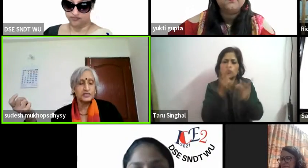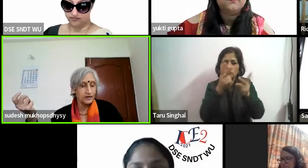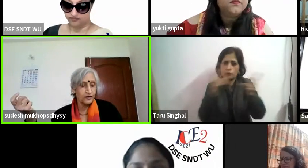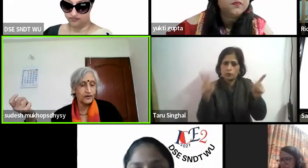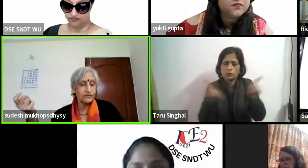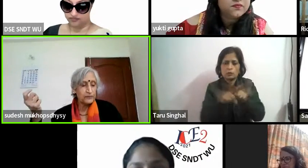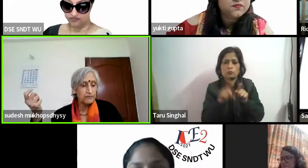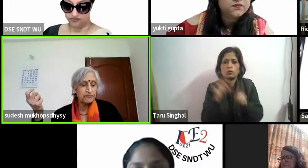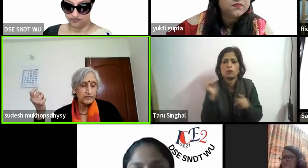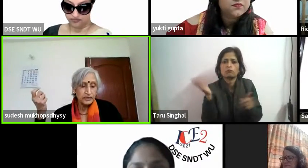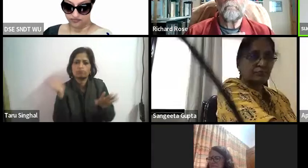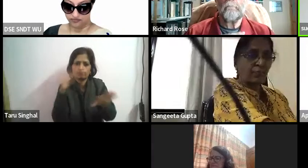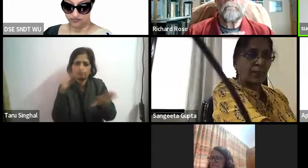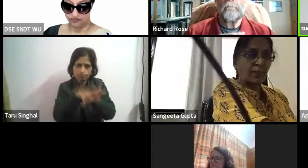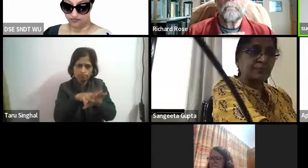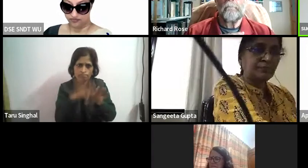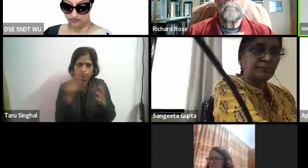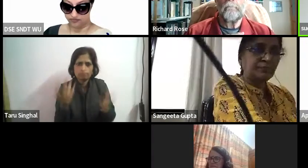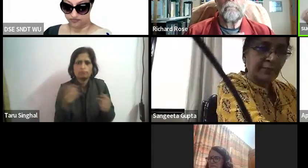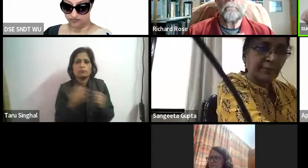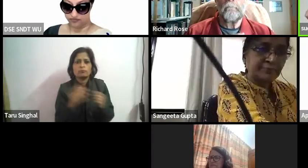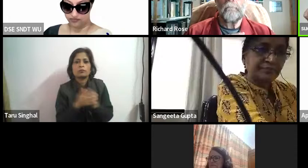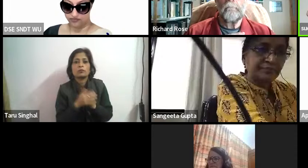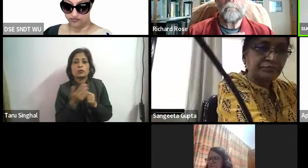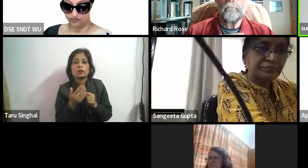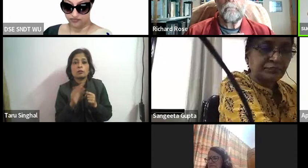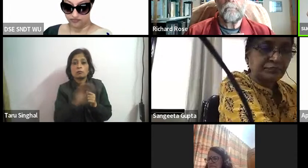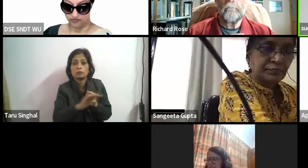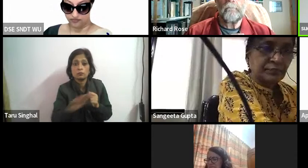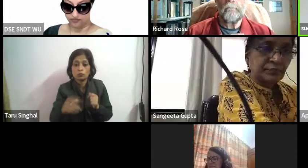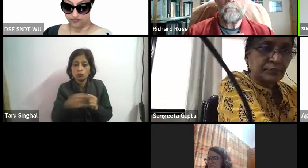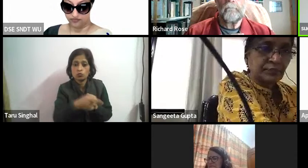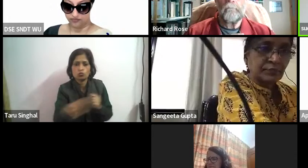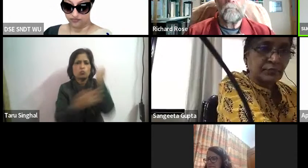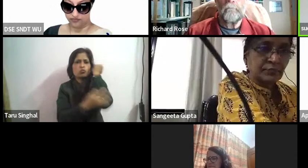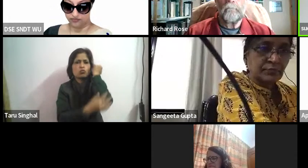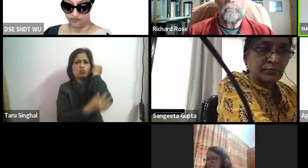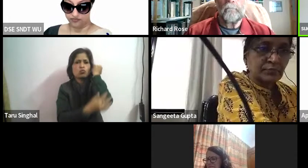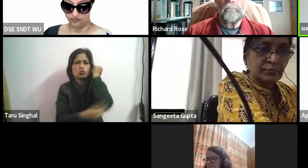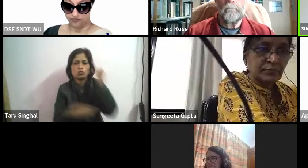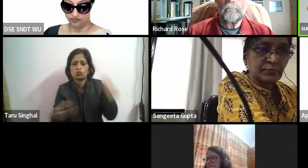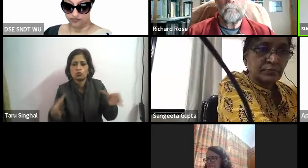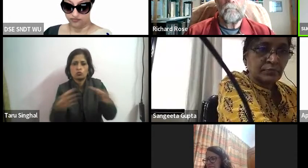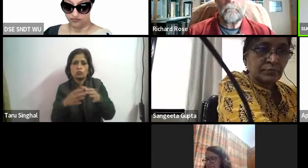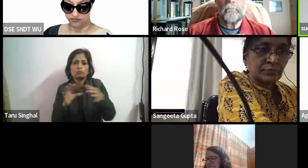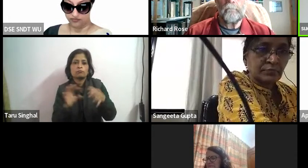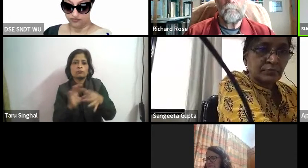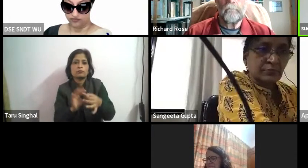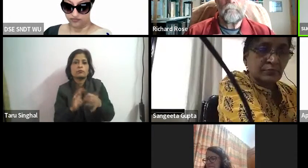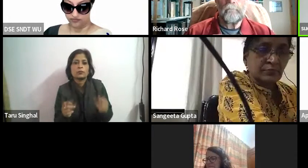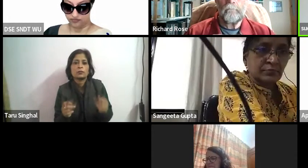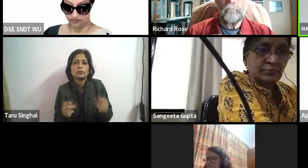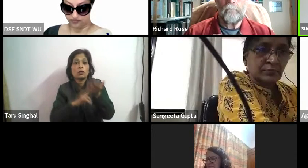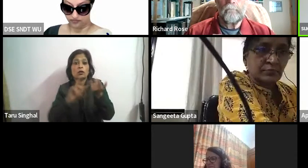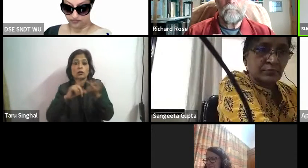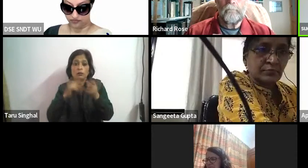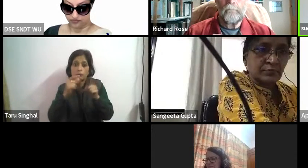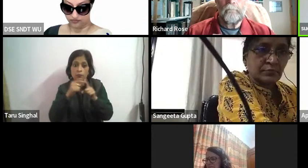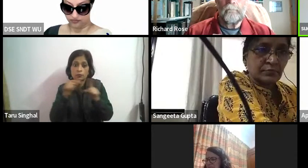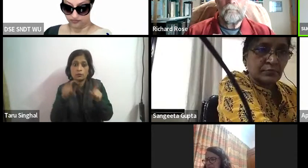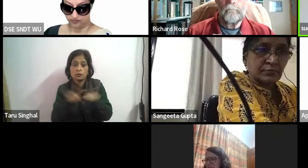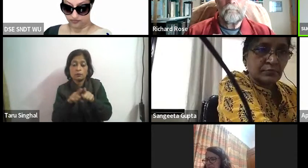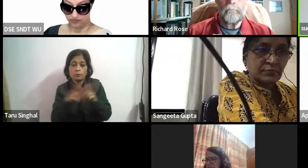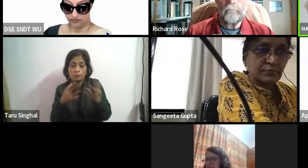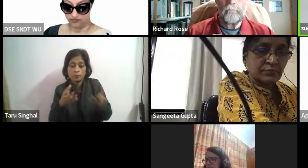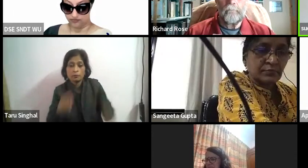to inclusion of children from marginalized groups. And I think in the context of NEP, rather than just